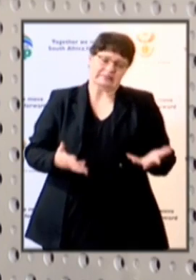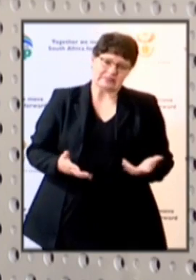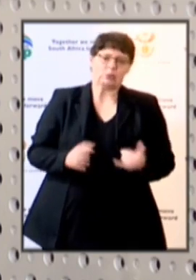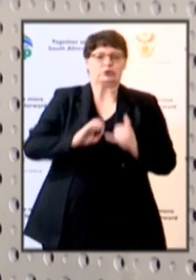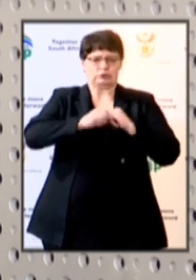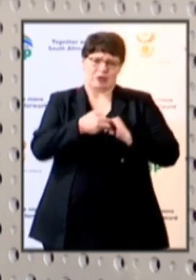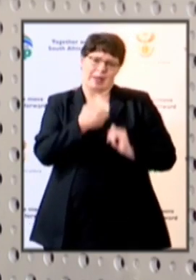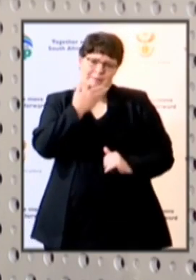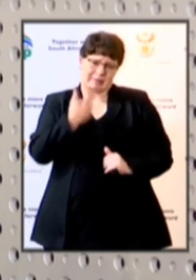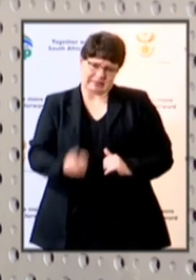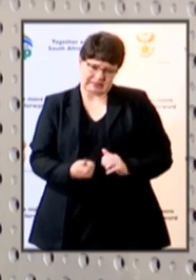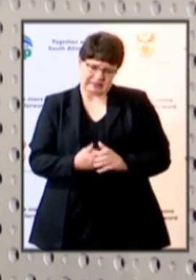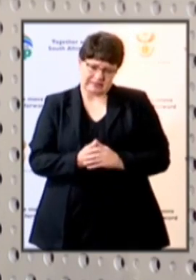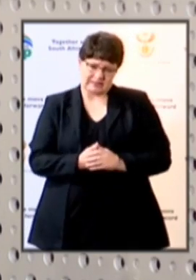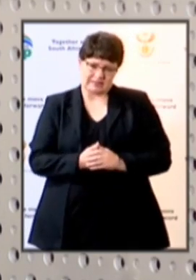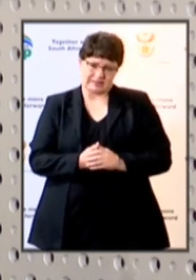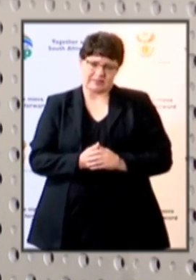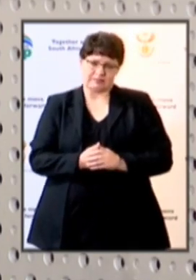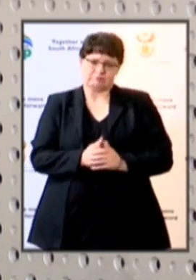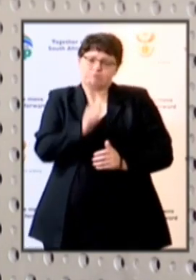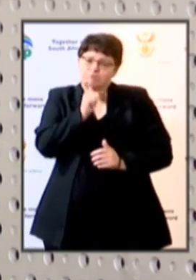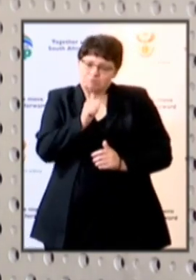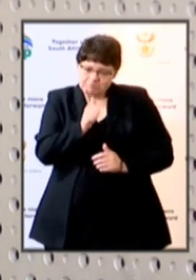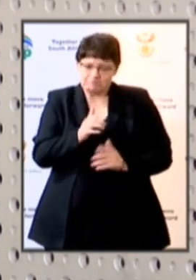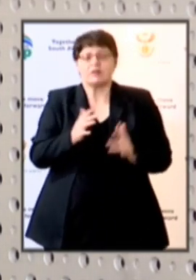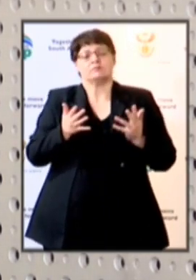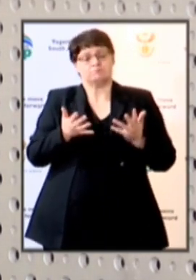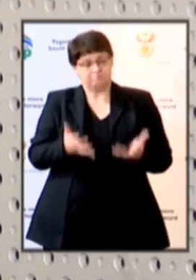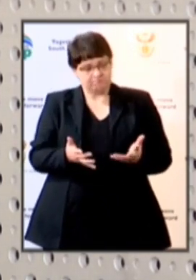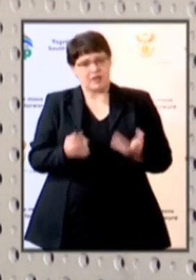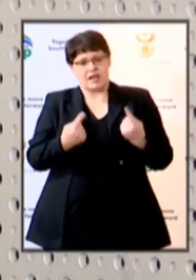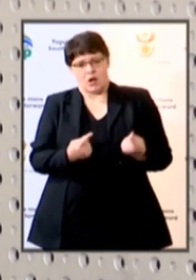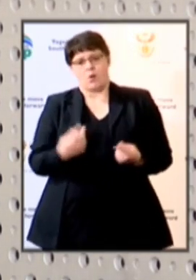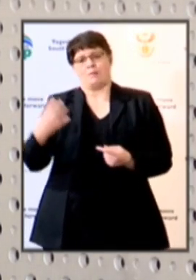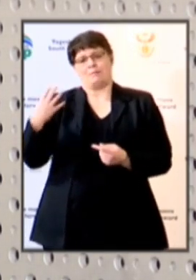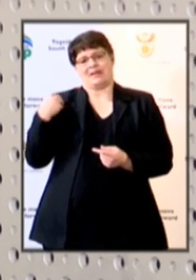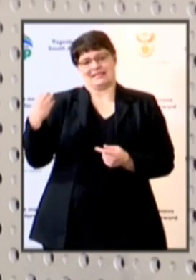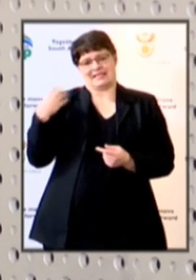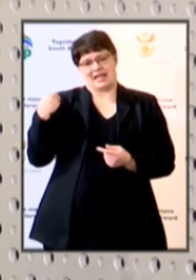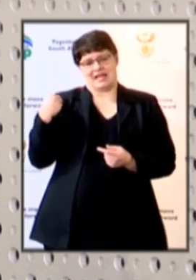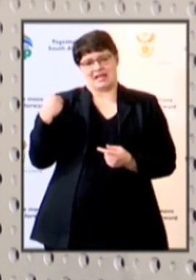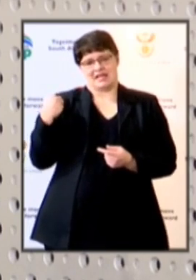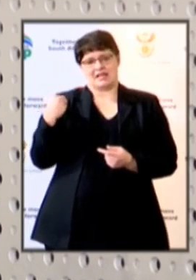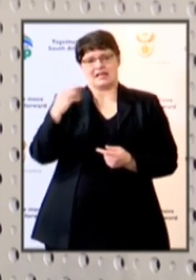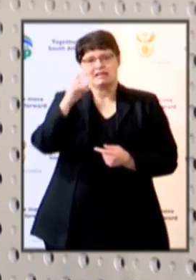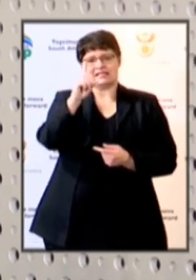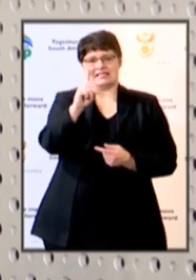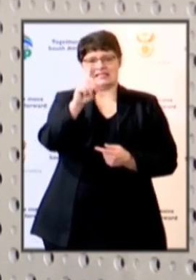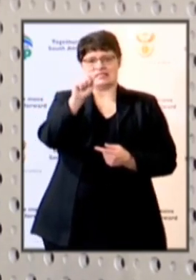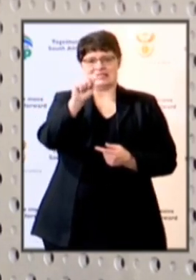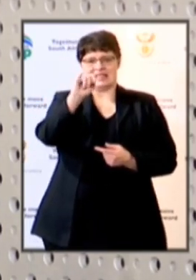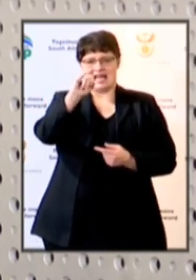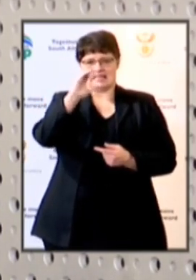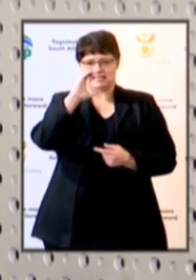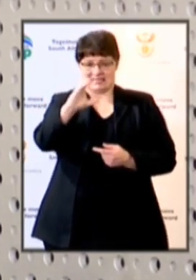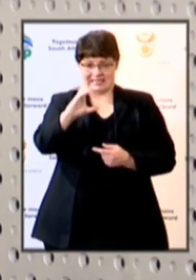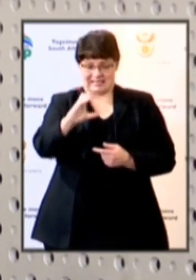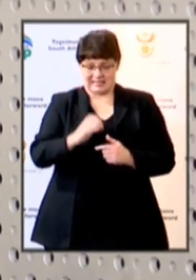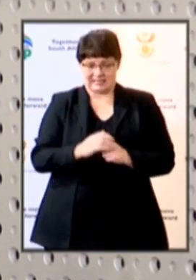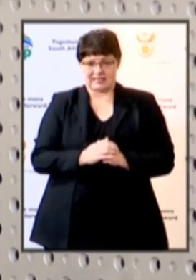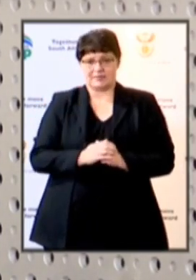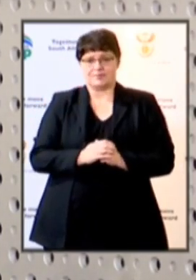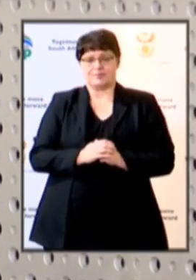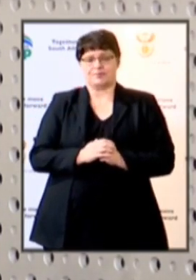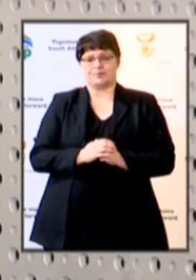we can. Having said that, we now call on the Minister of Trade and Industry and